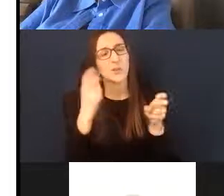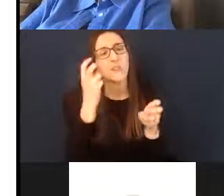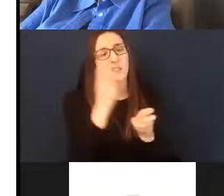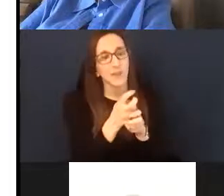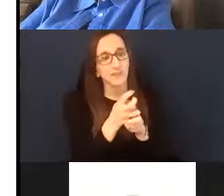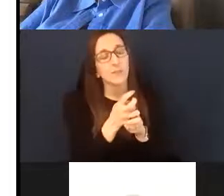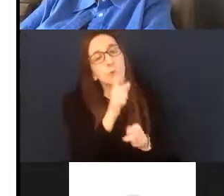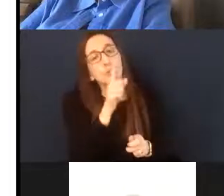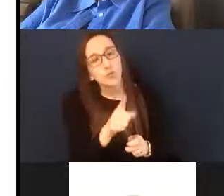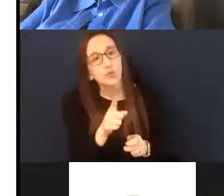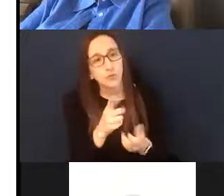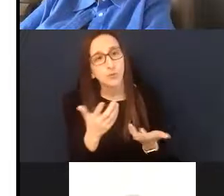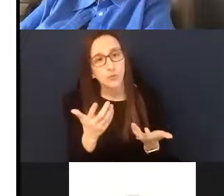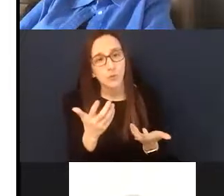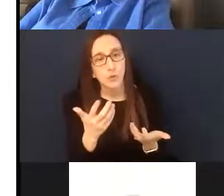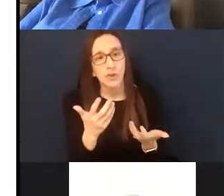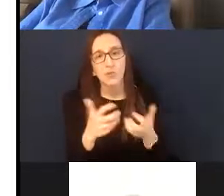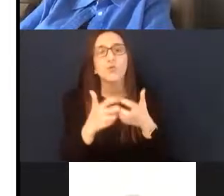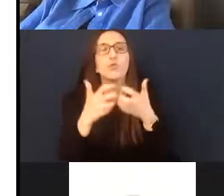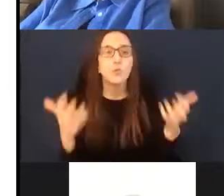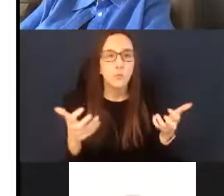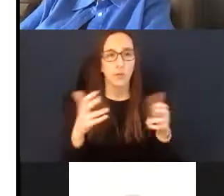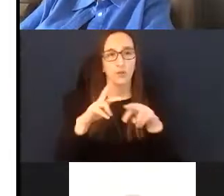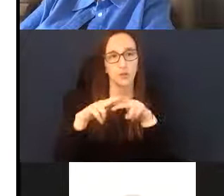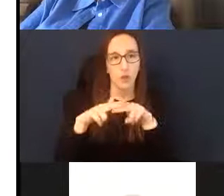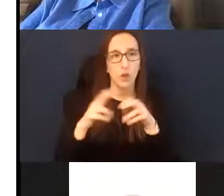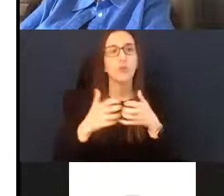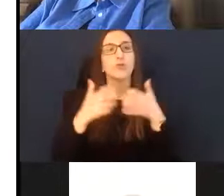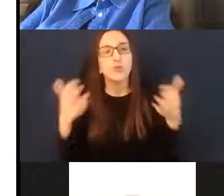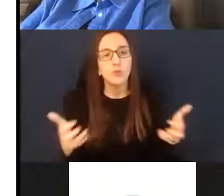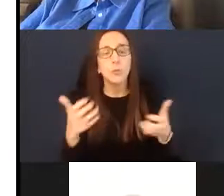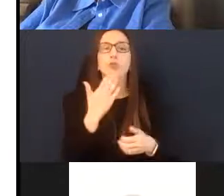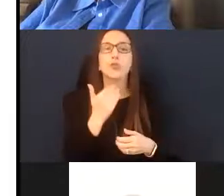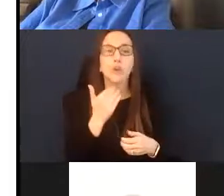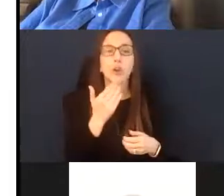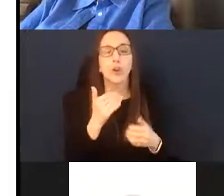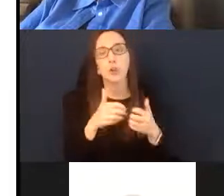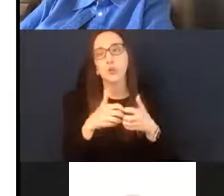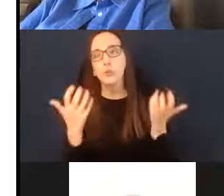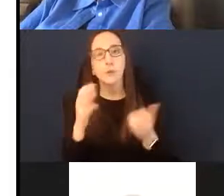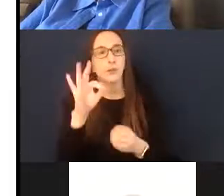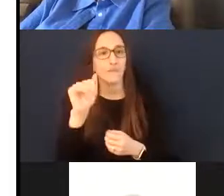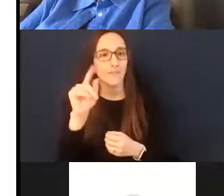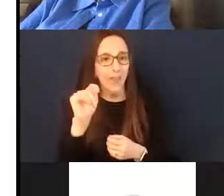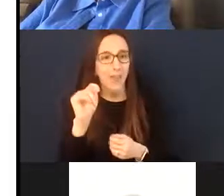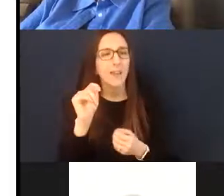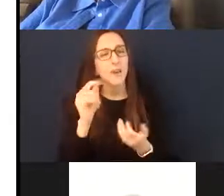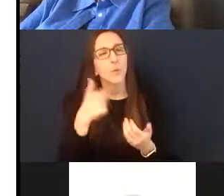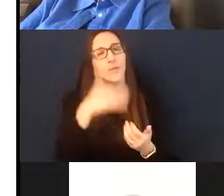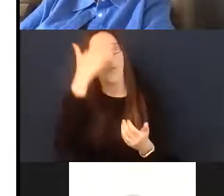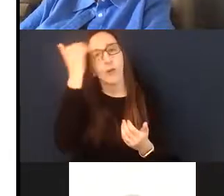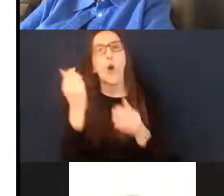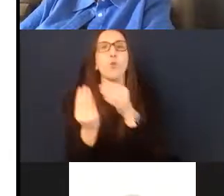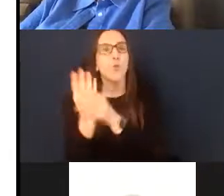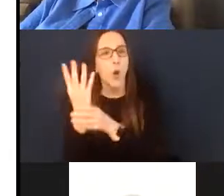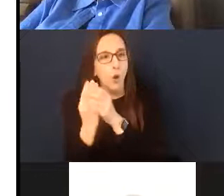lost, that we forgot the fundamentals of how food should be grown and how it is growing and where our food comes from. So this diet's kind of like